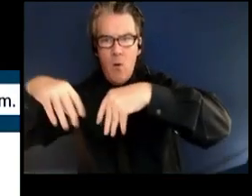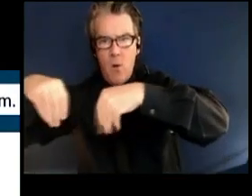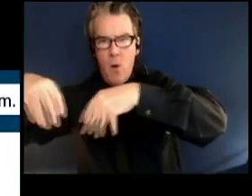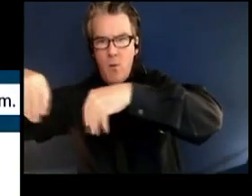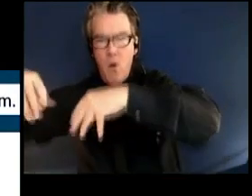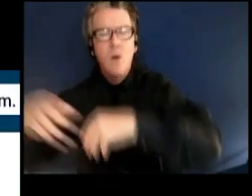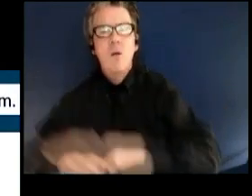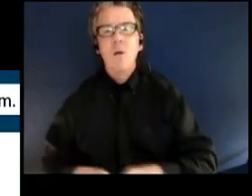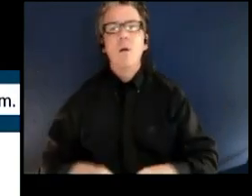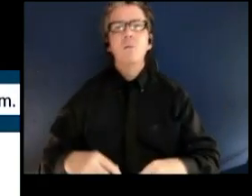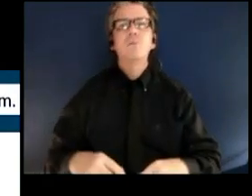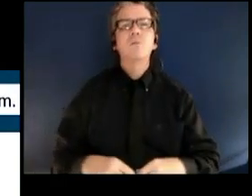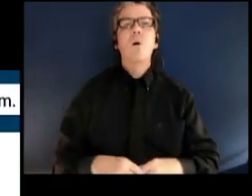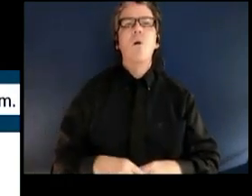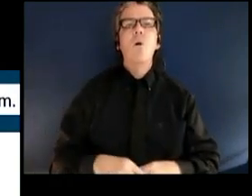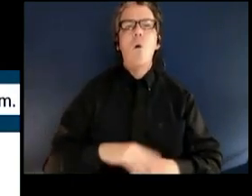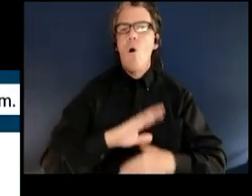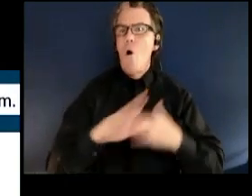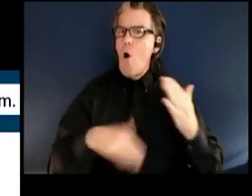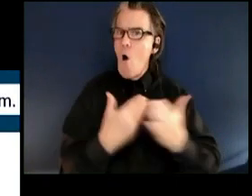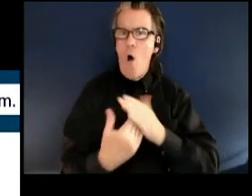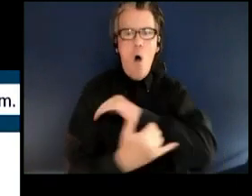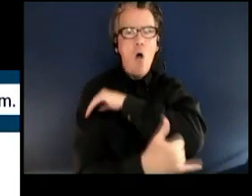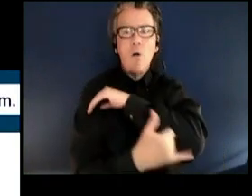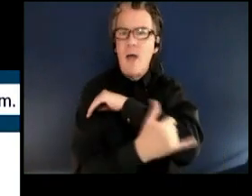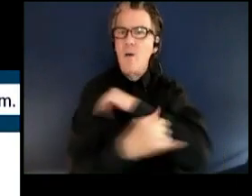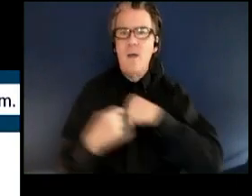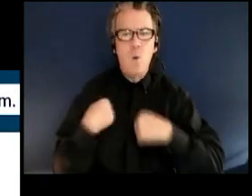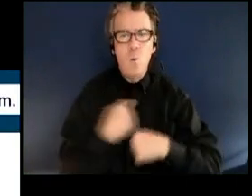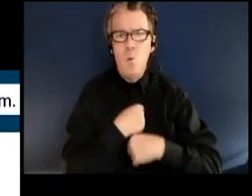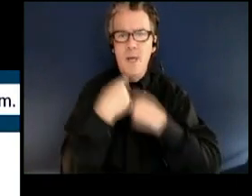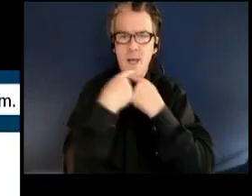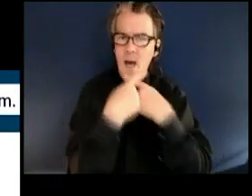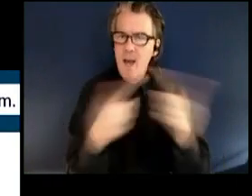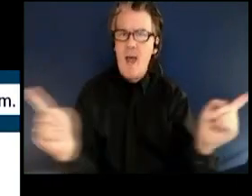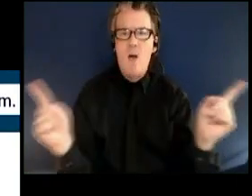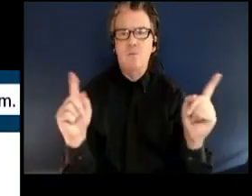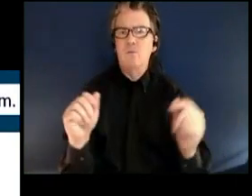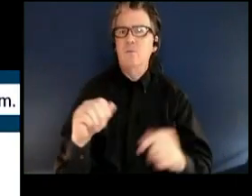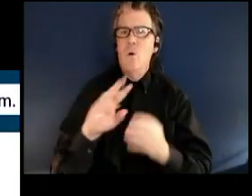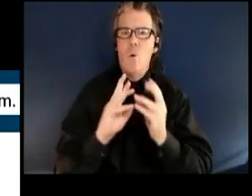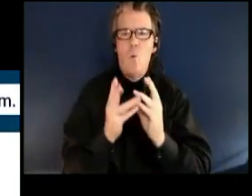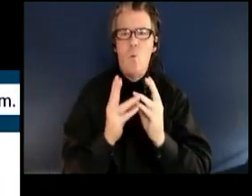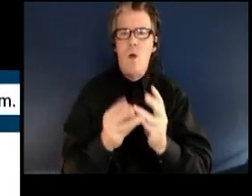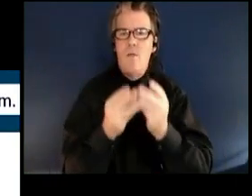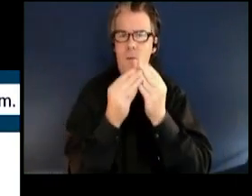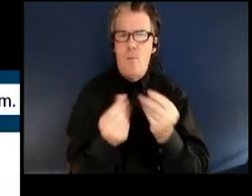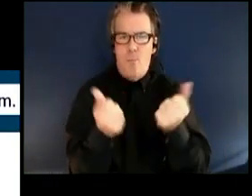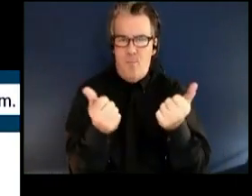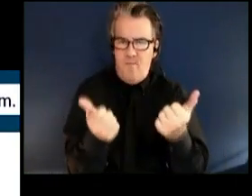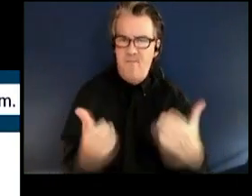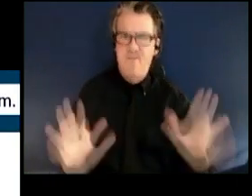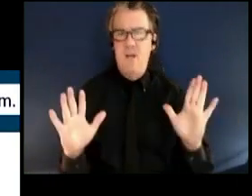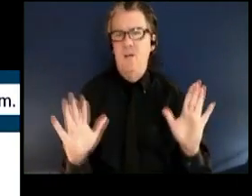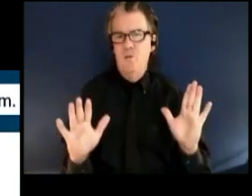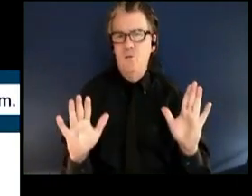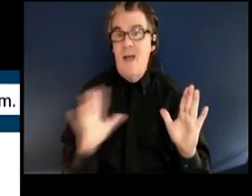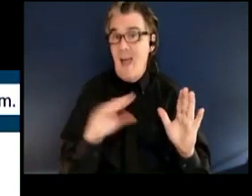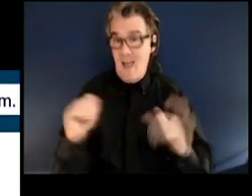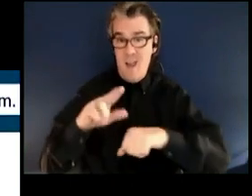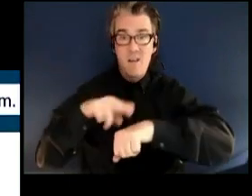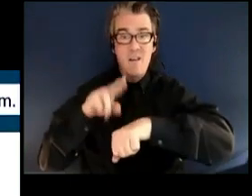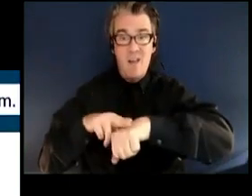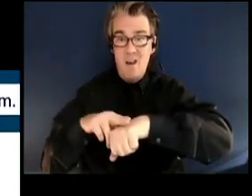county and every tribal land that was impacted by this event. The latest one came in right around the noon